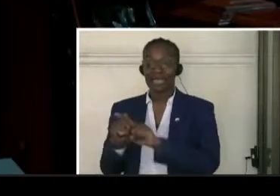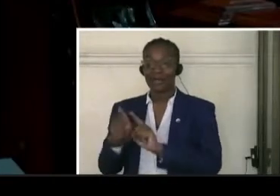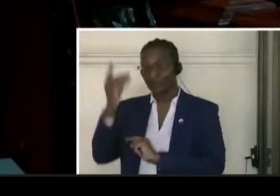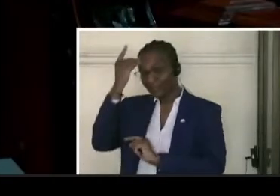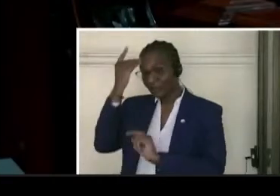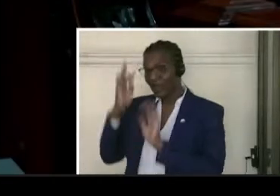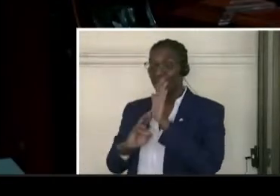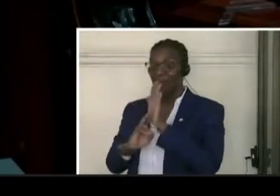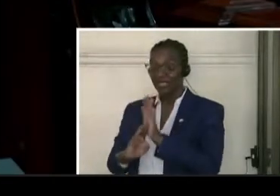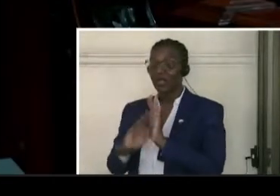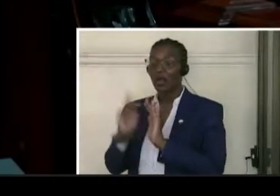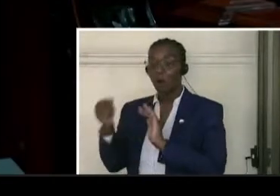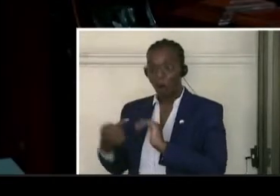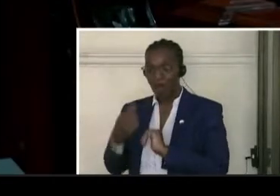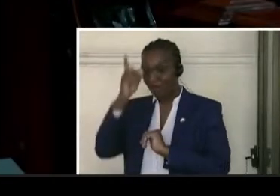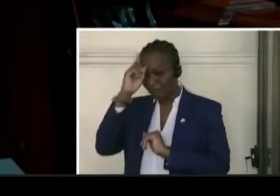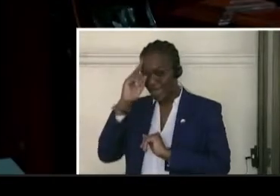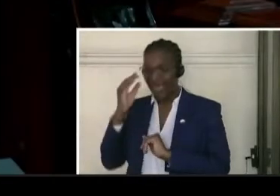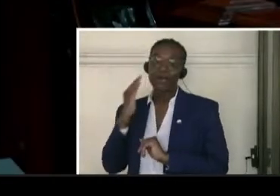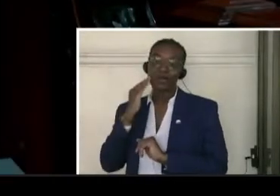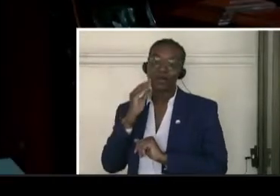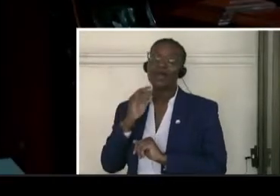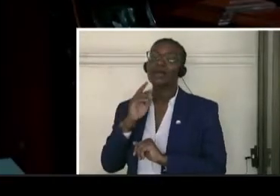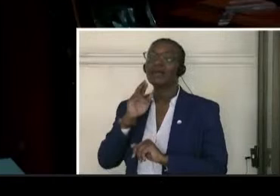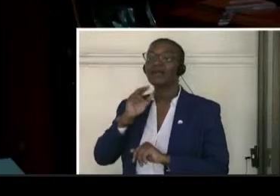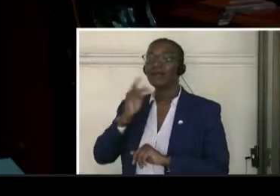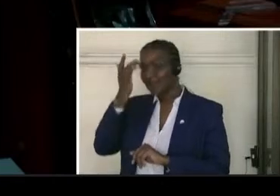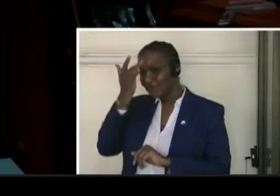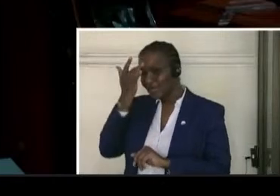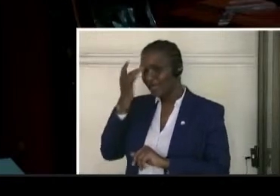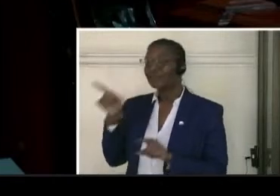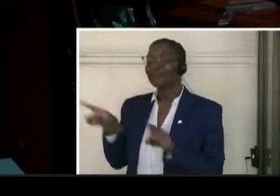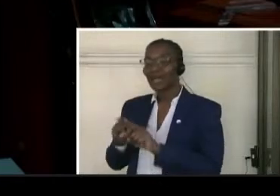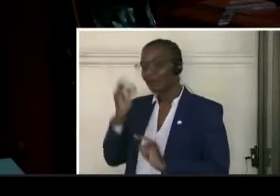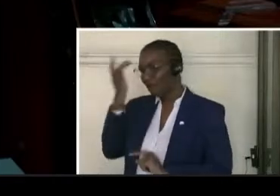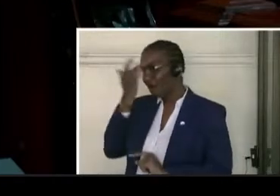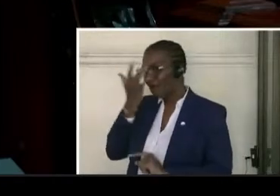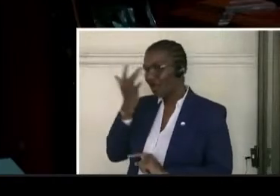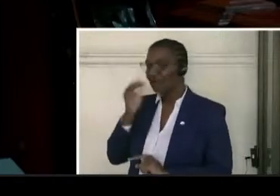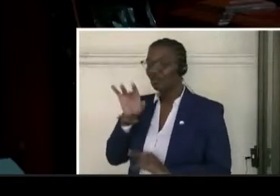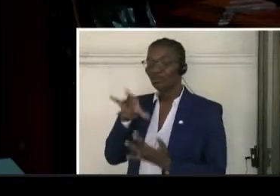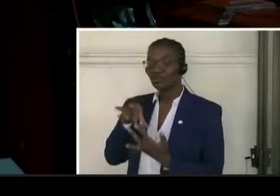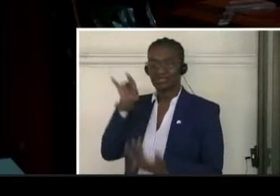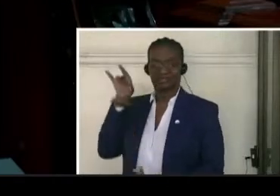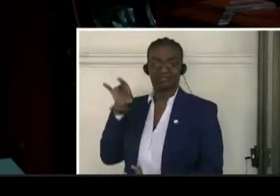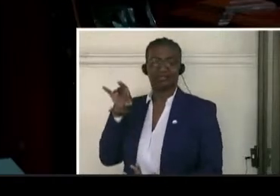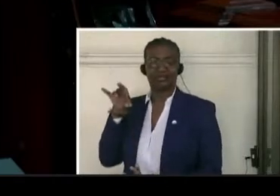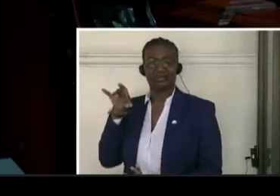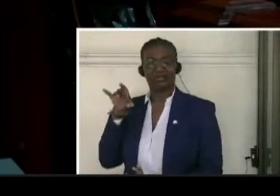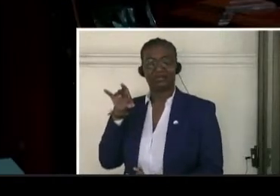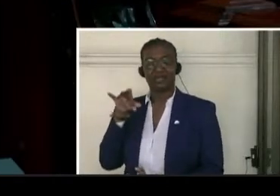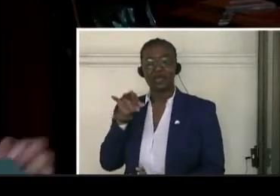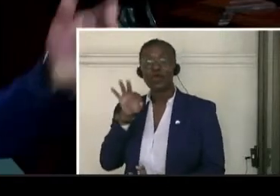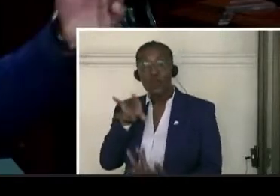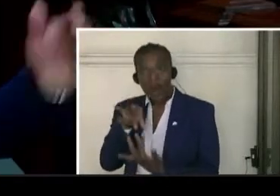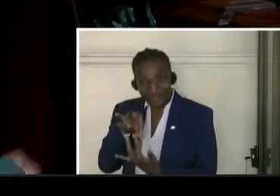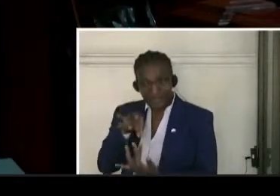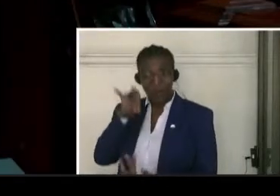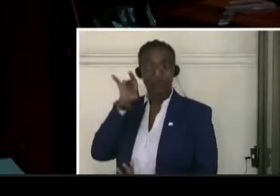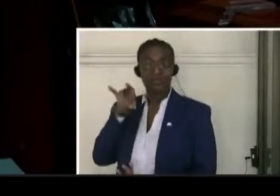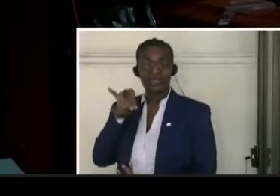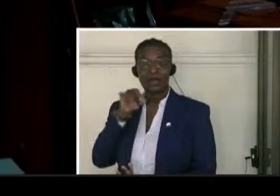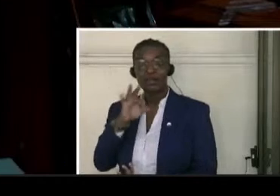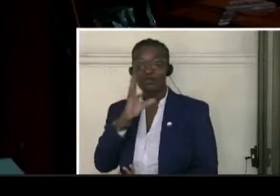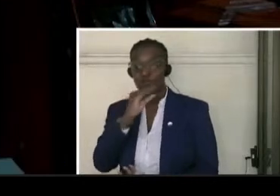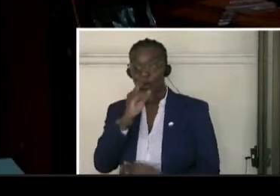eThekwini represent everyone, black, whites, Indians, and colored. Don't be selective. We are very selective. By the way, if